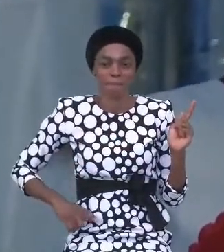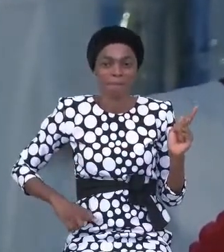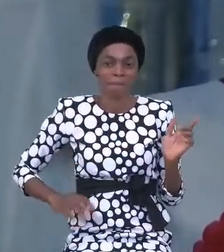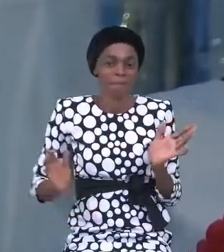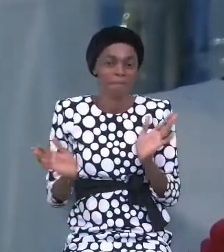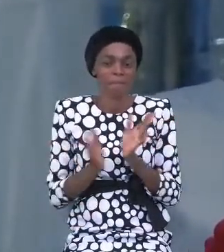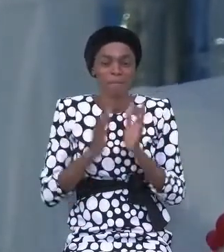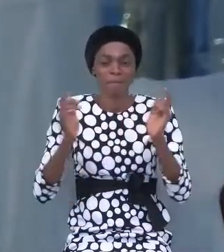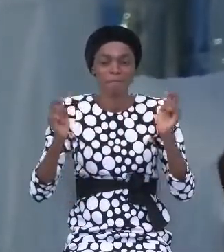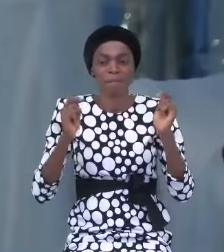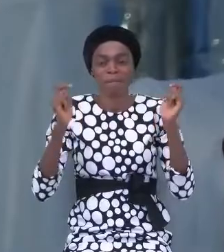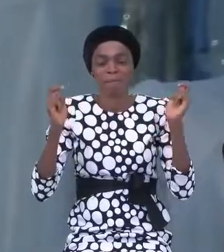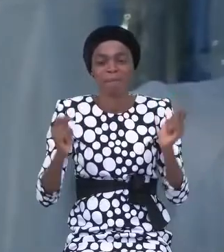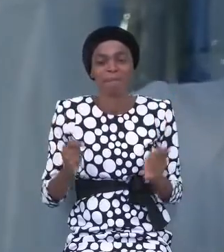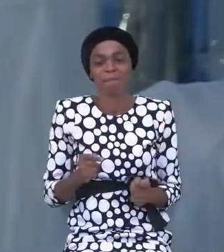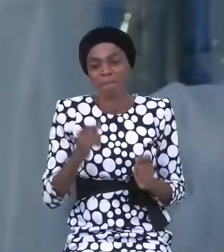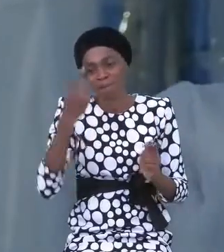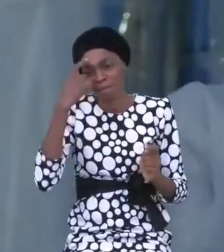the Lord.